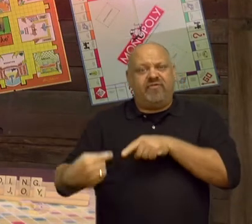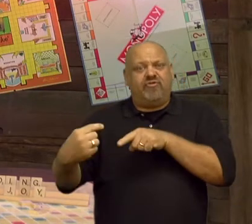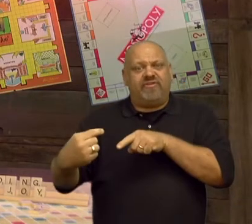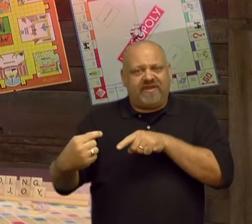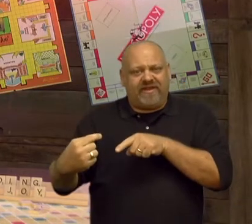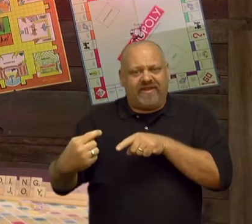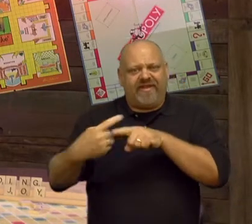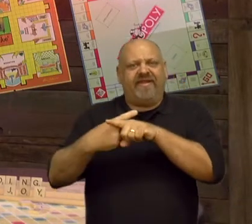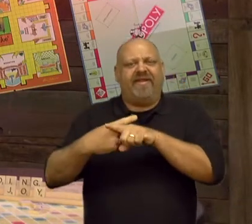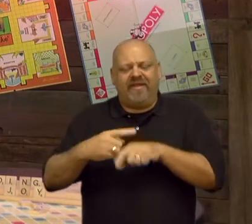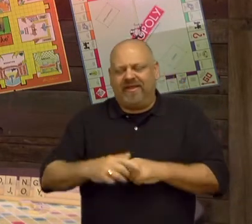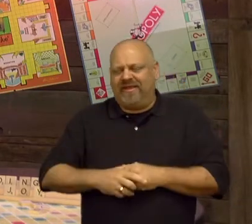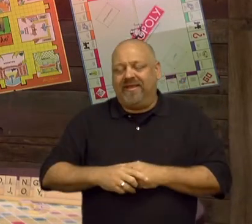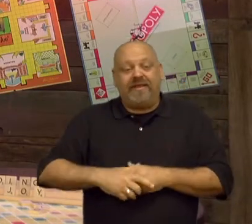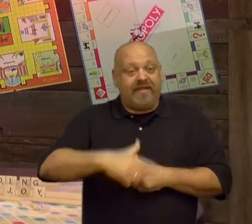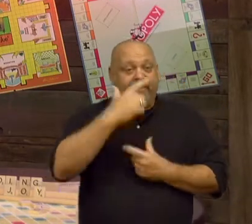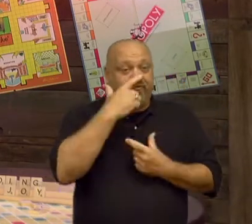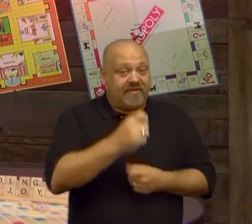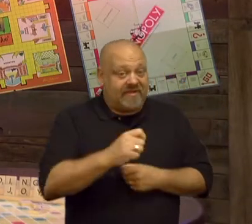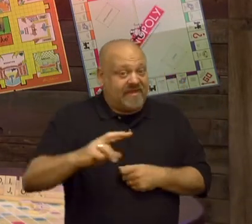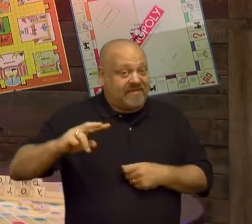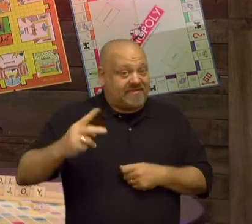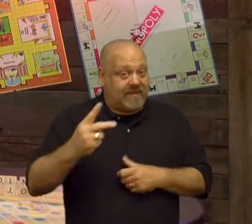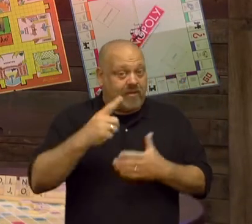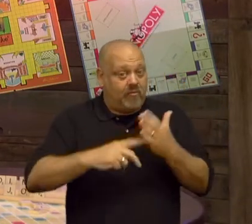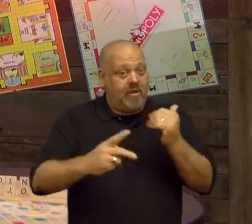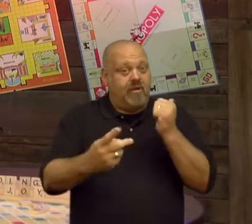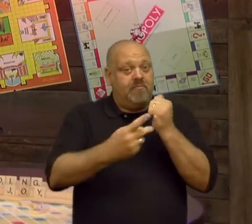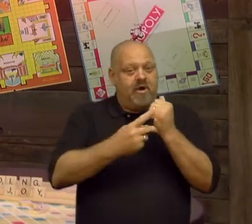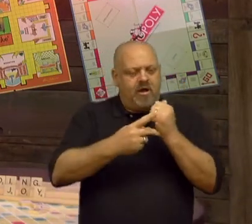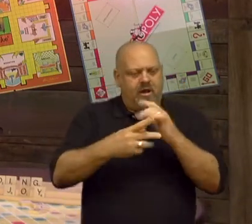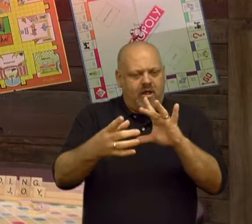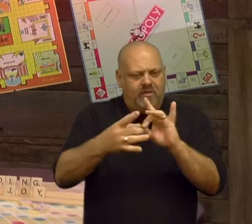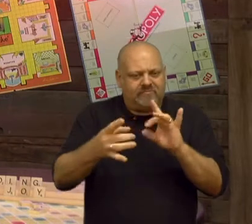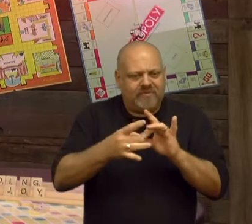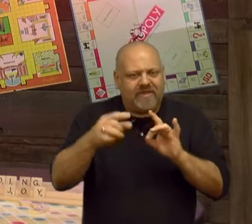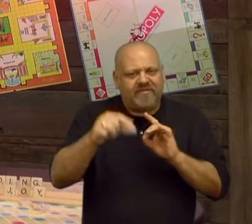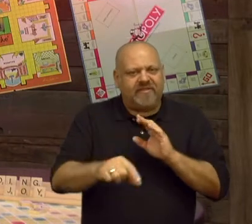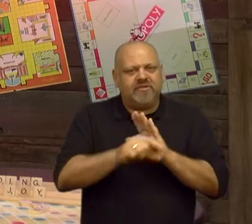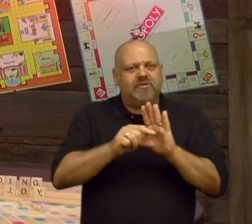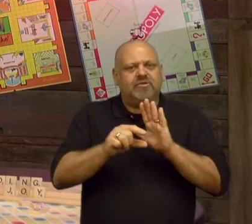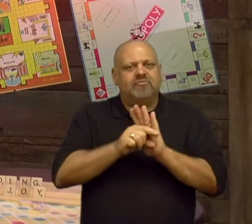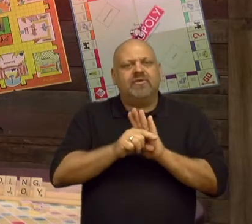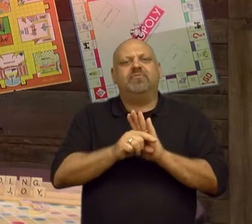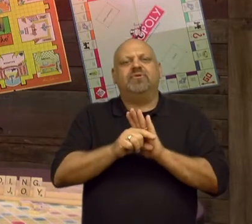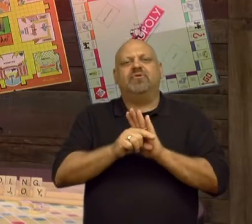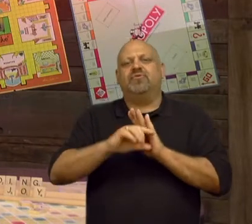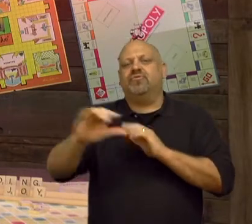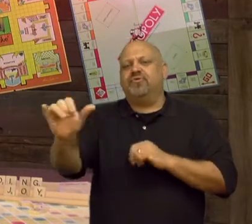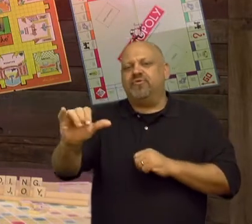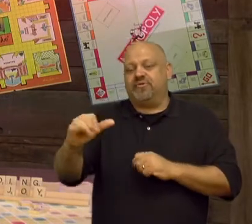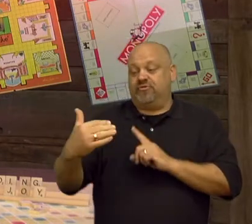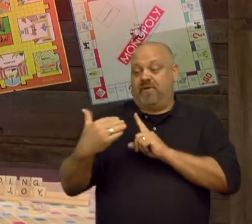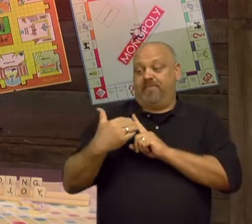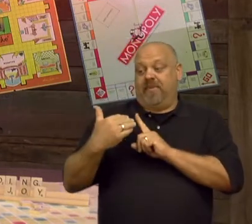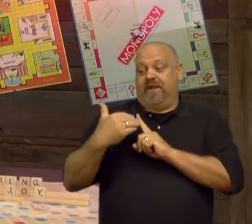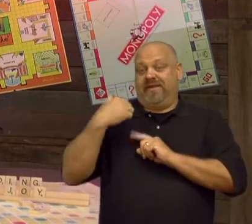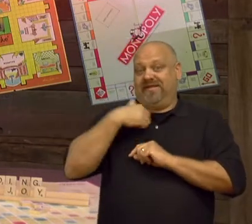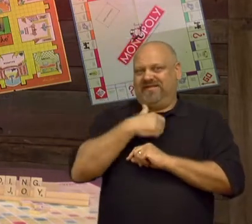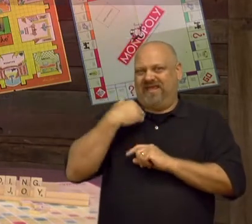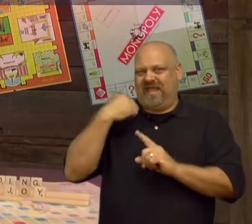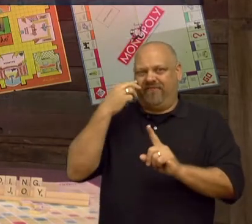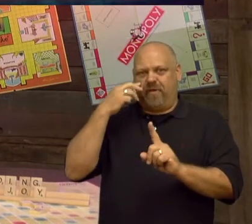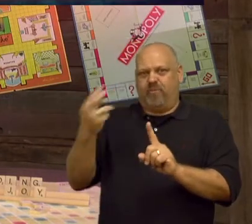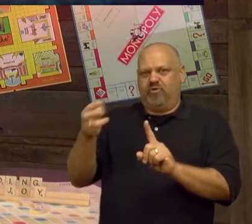See, it's interesting that the second thing that Paul brought out in this passage of Scripture too is to remind